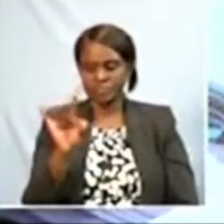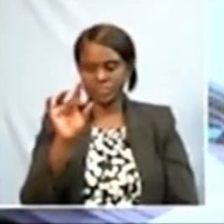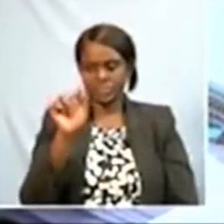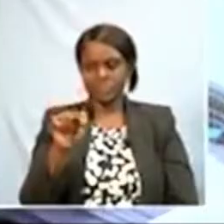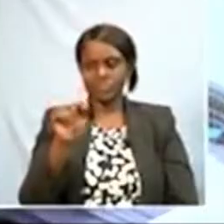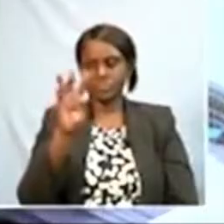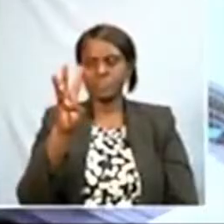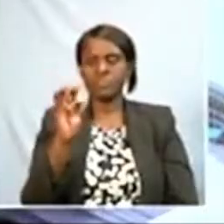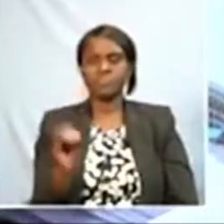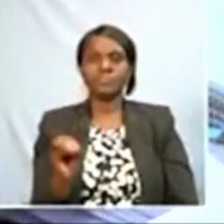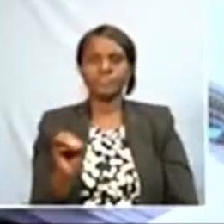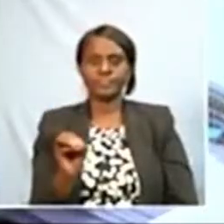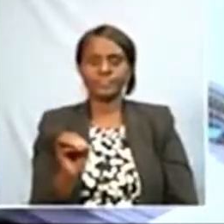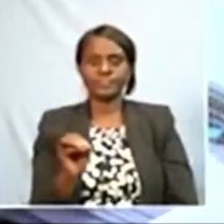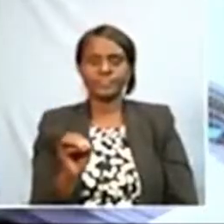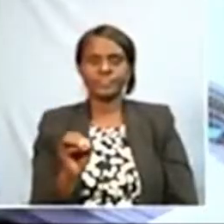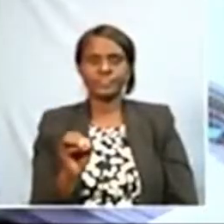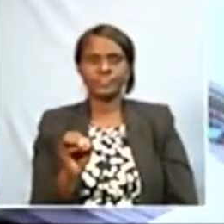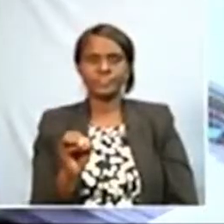6,434,978.40.